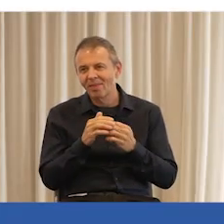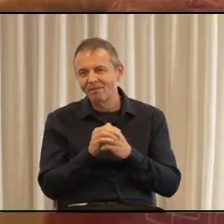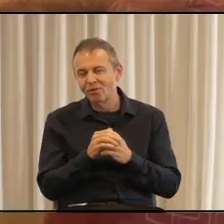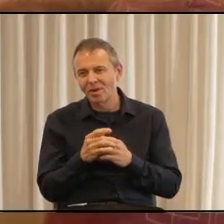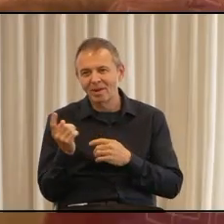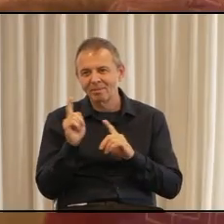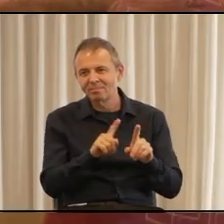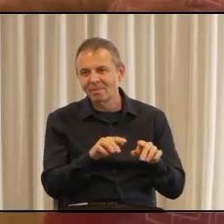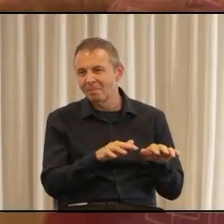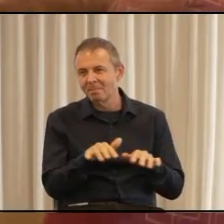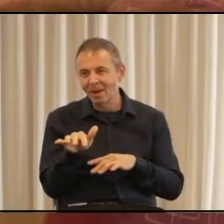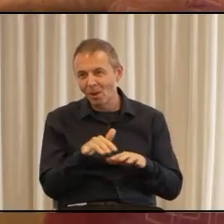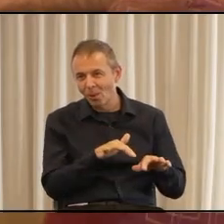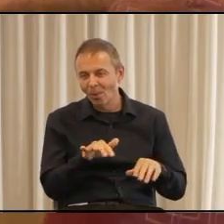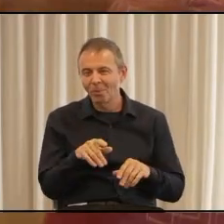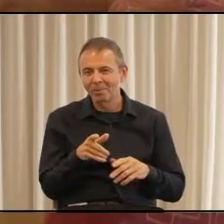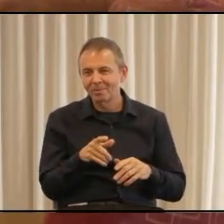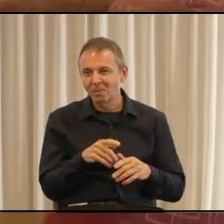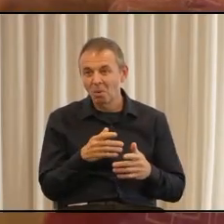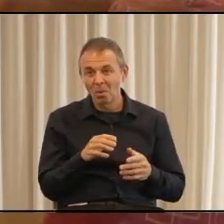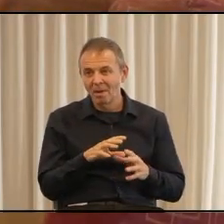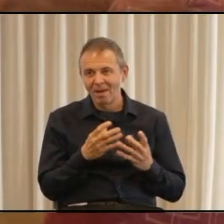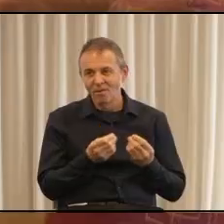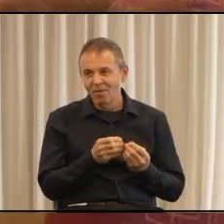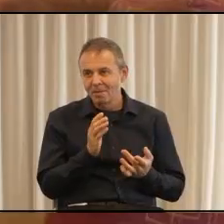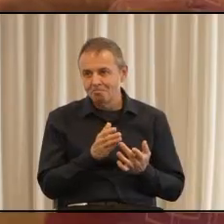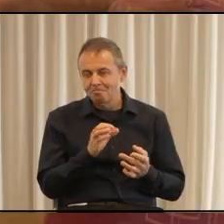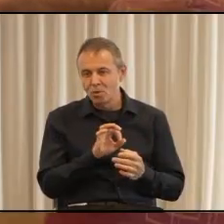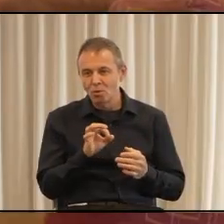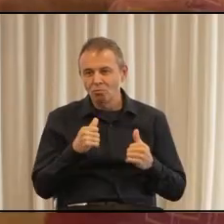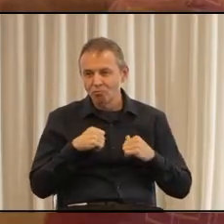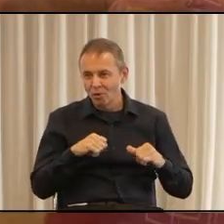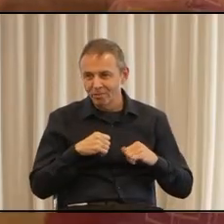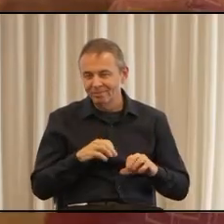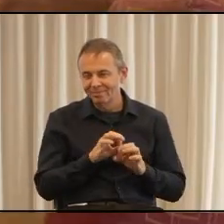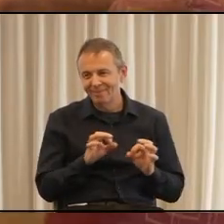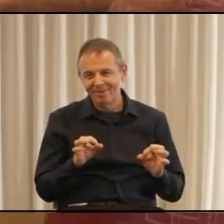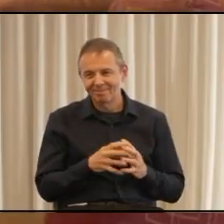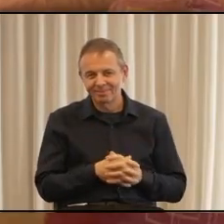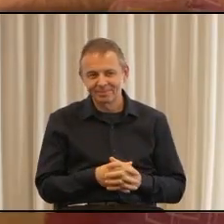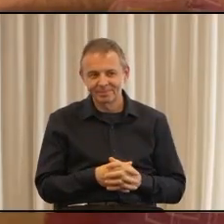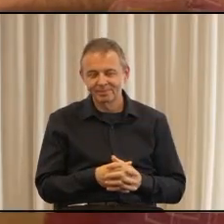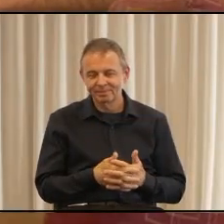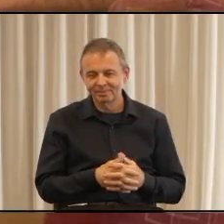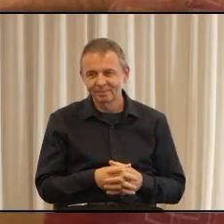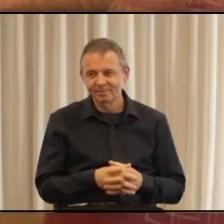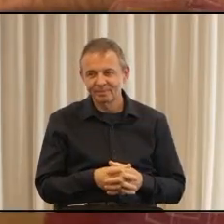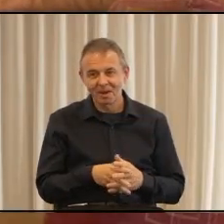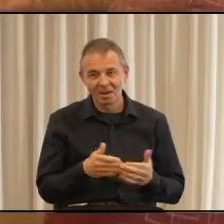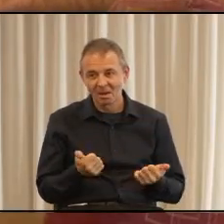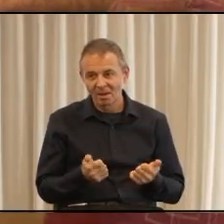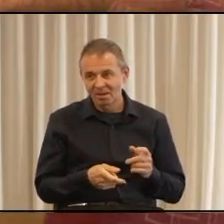the piano, and they were performing to the piano. It was all impromptu. We didn't have any practiced routines or anything. They just did it, and it went off